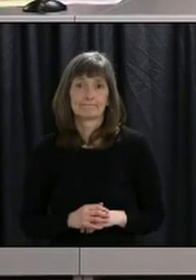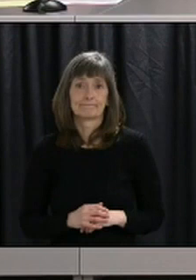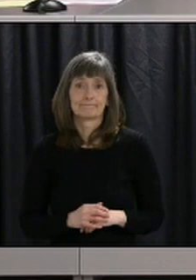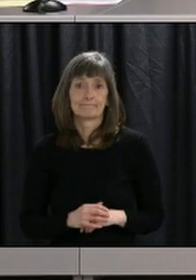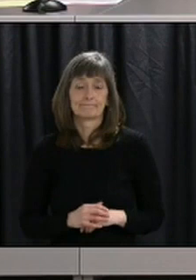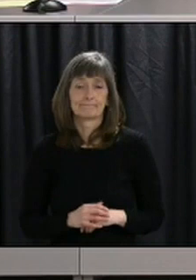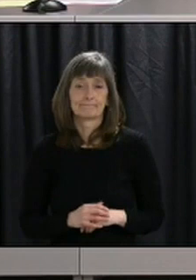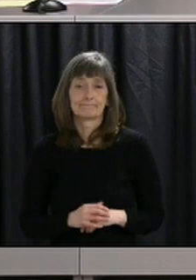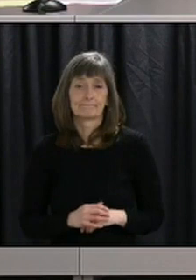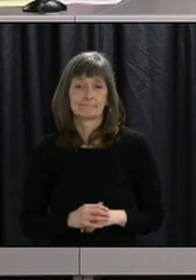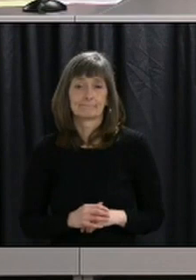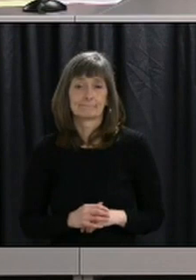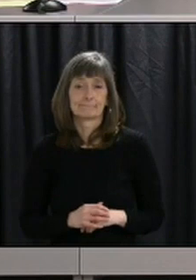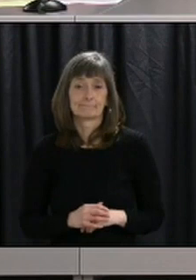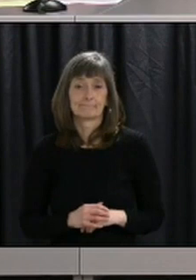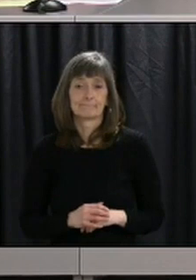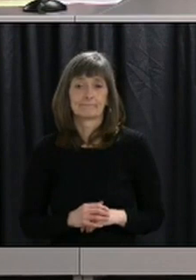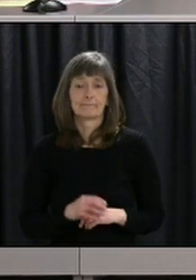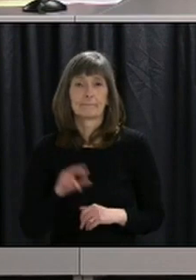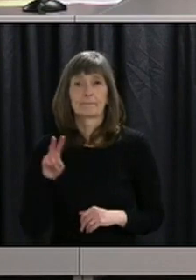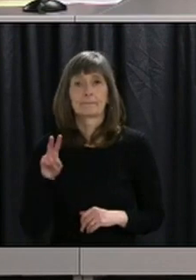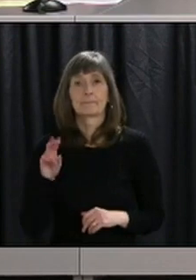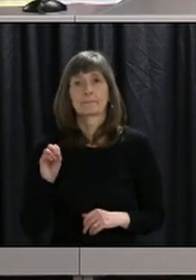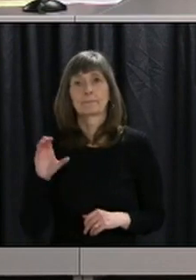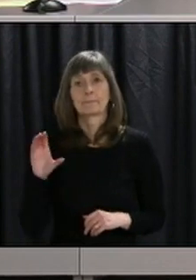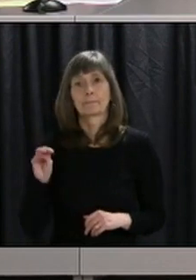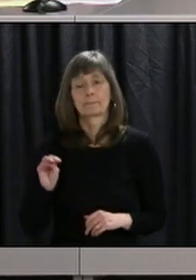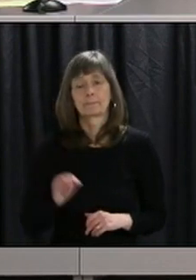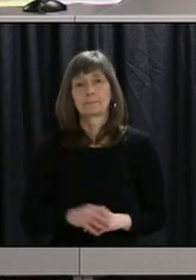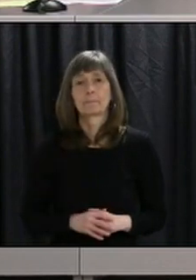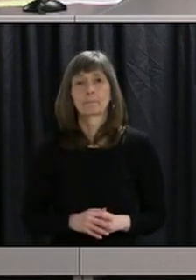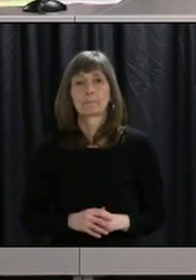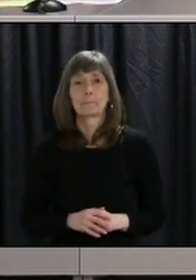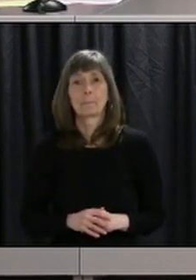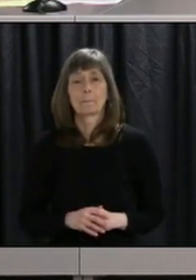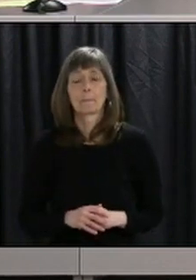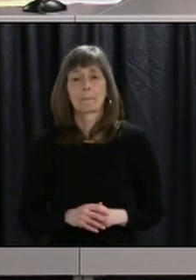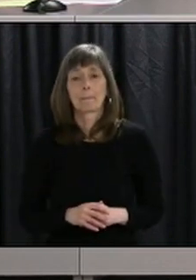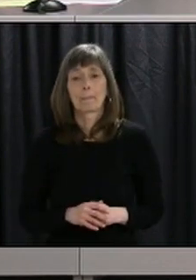Our next questions are from Ben Murphy of VOCM News. Please go ahead.